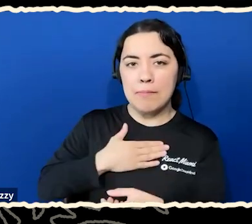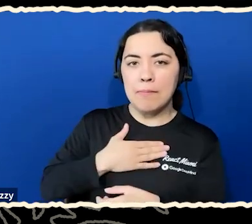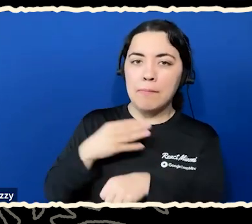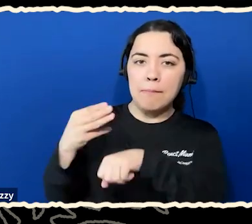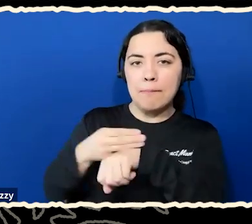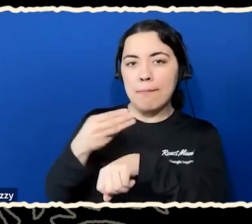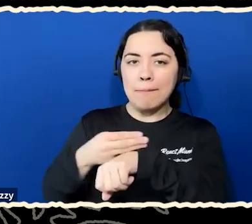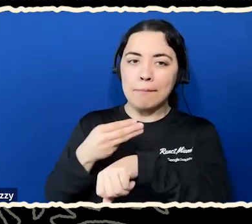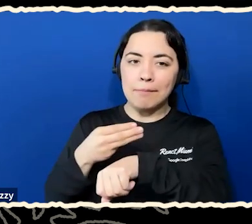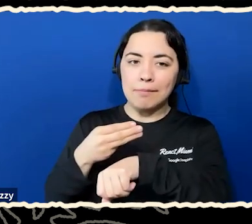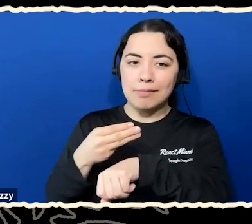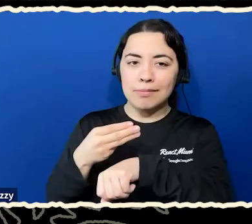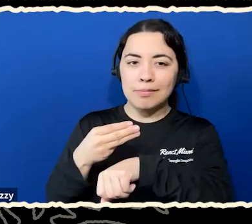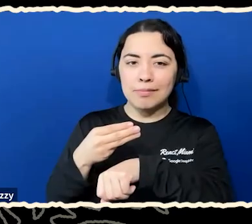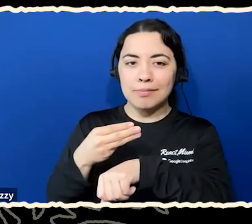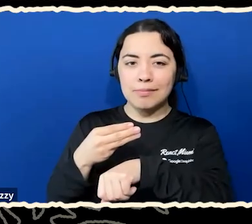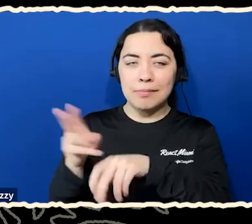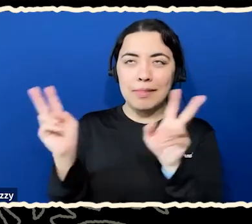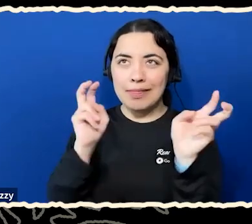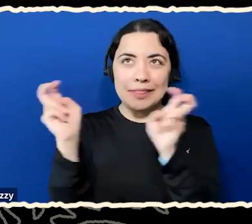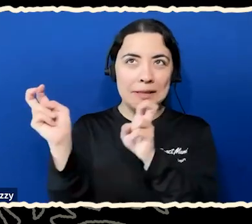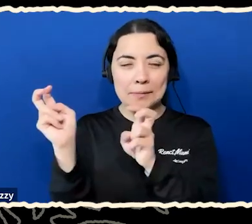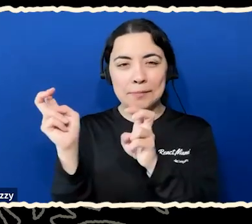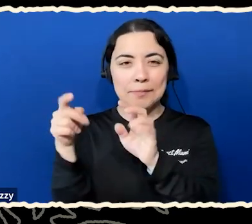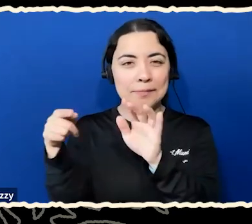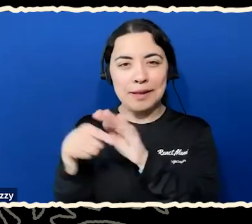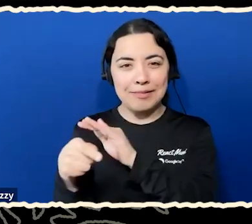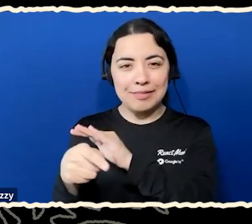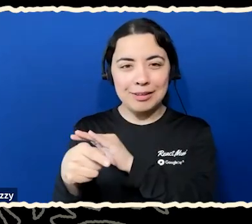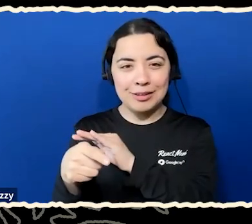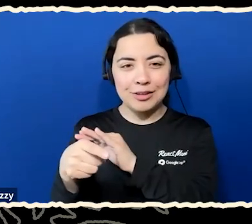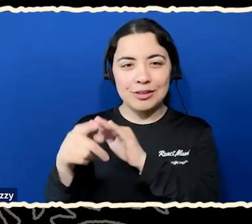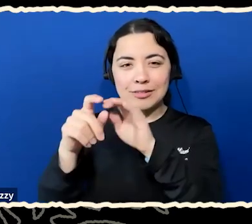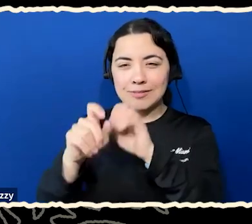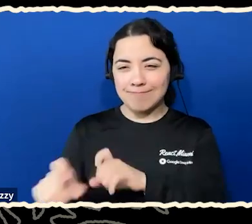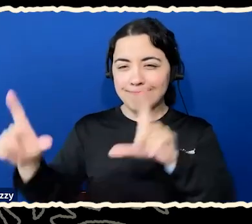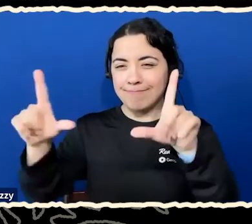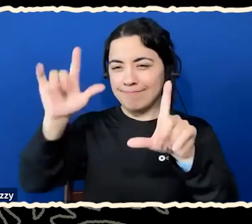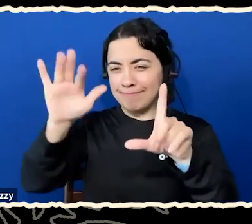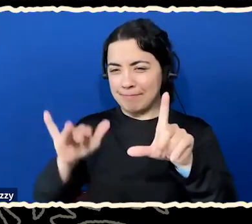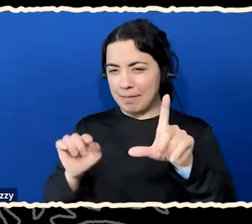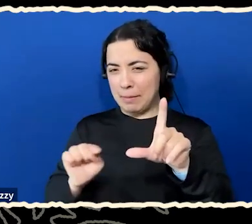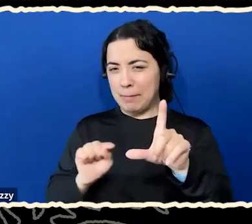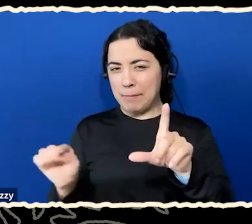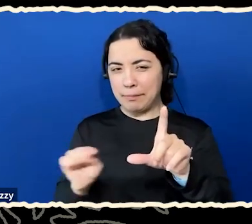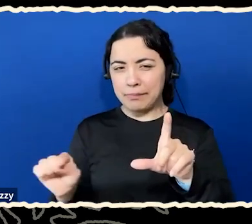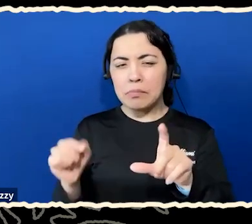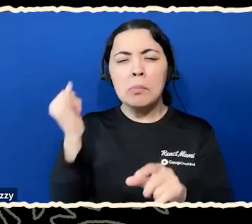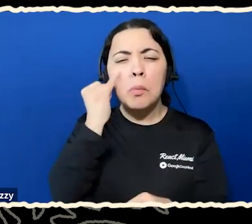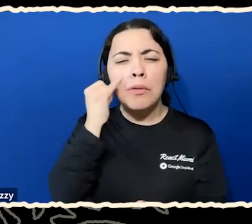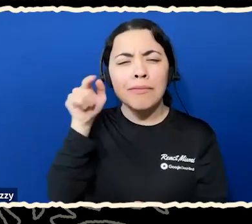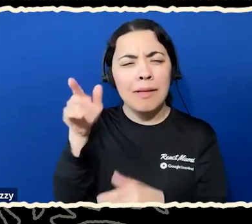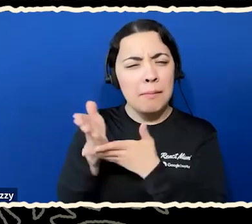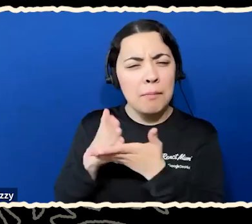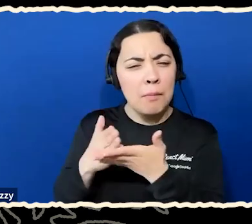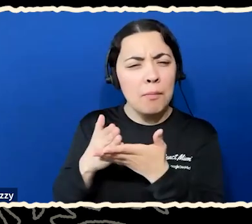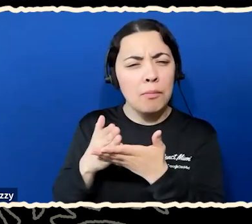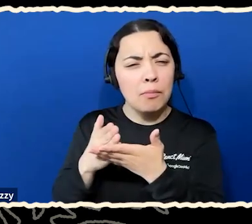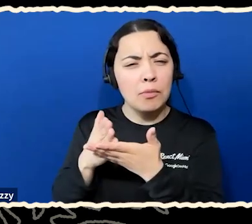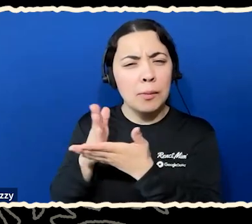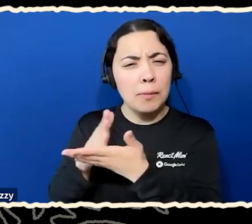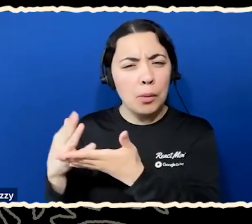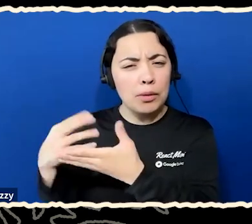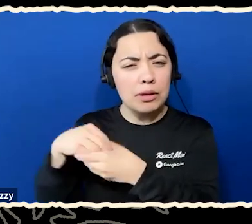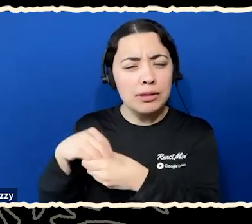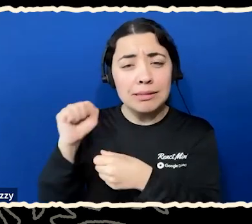themed navigation here at the bottom. What if this component could handle the async coordination for me? Let's go